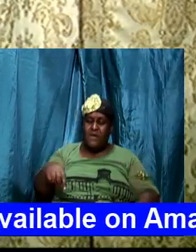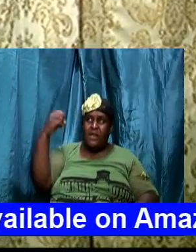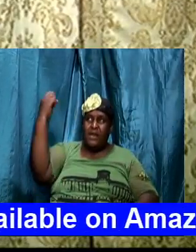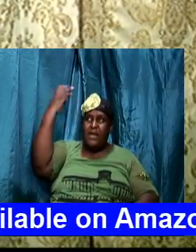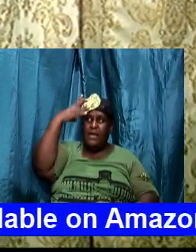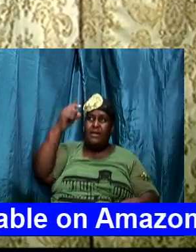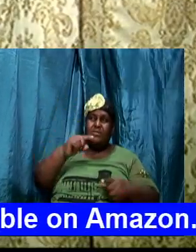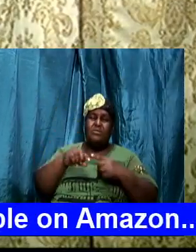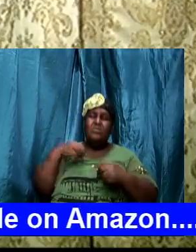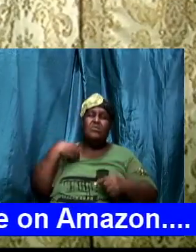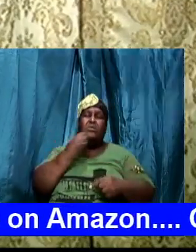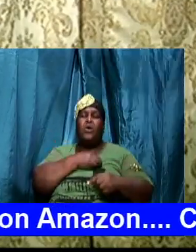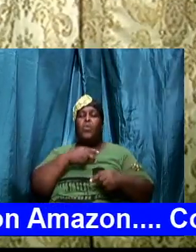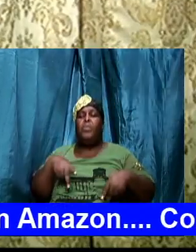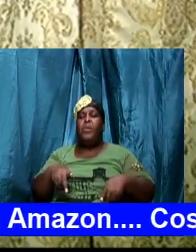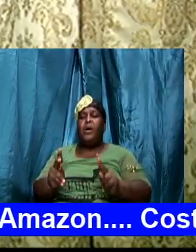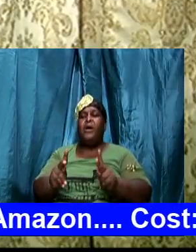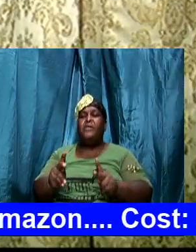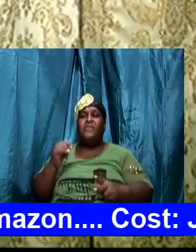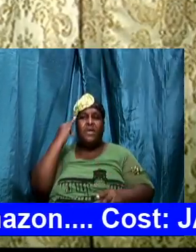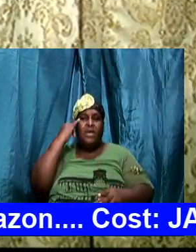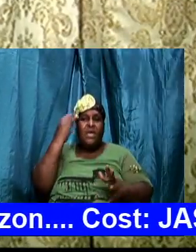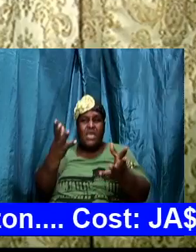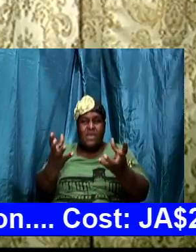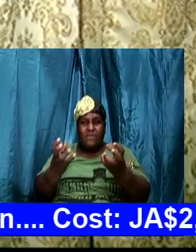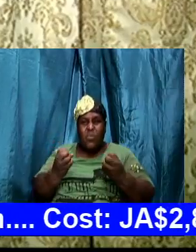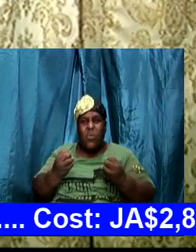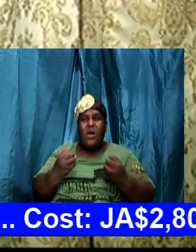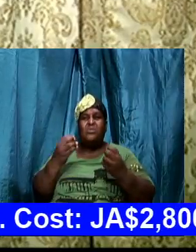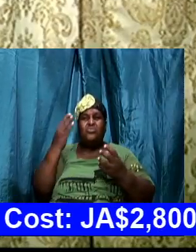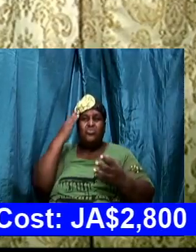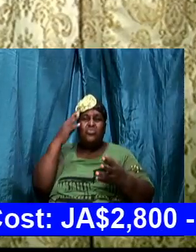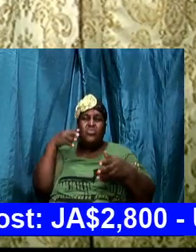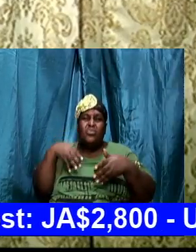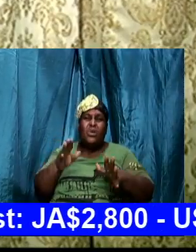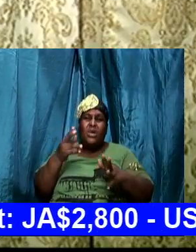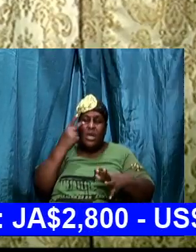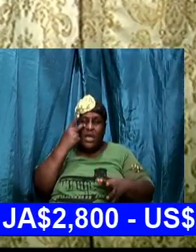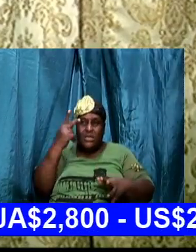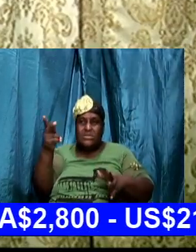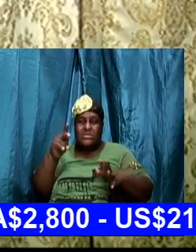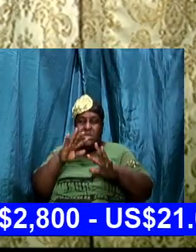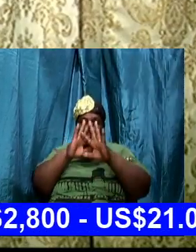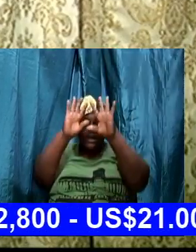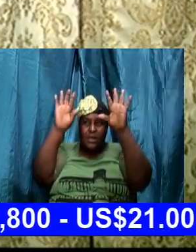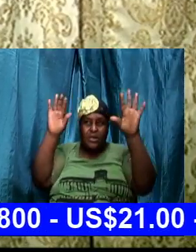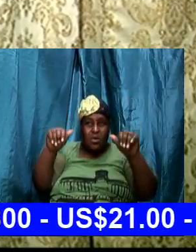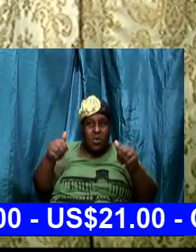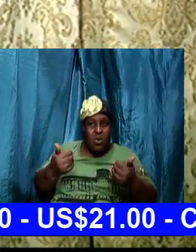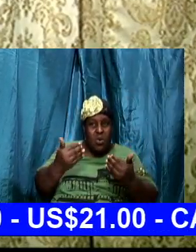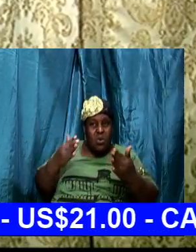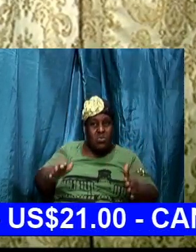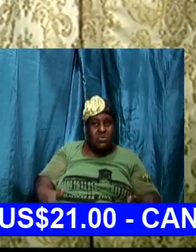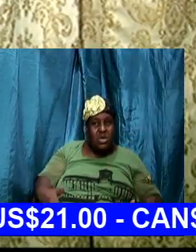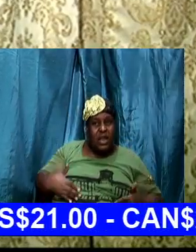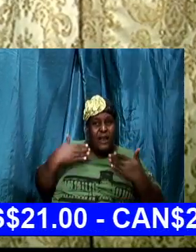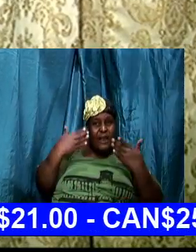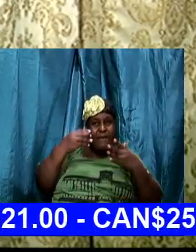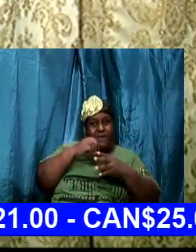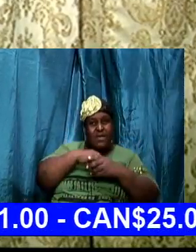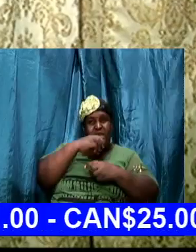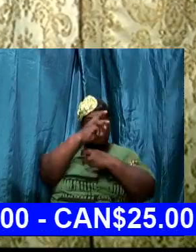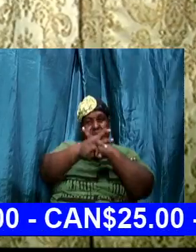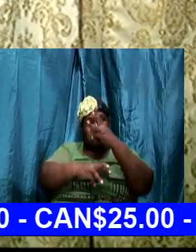path. If we want to know the way, if we want to see clearly how to proceed in this messed